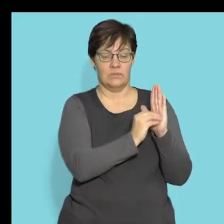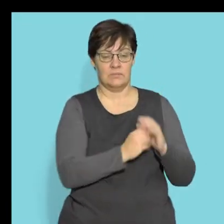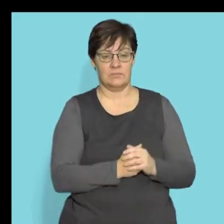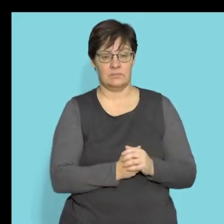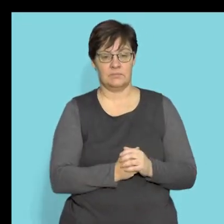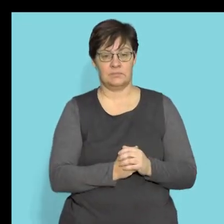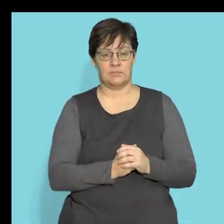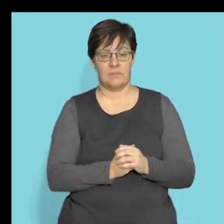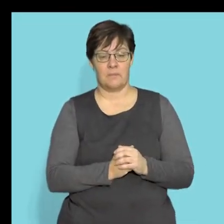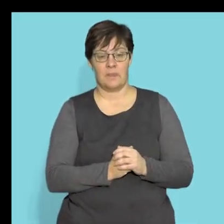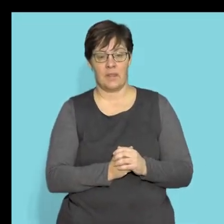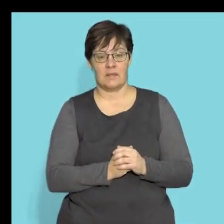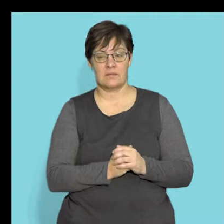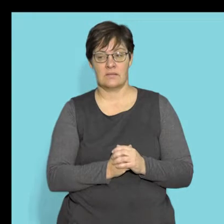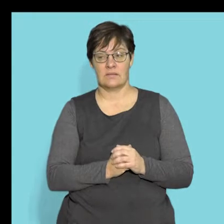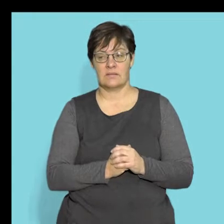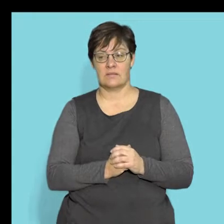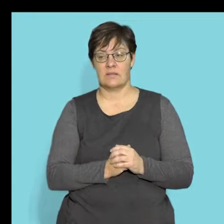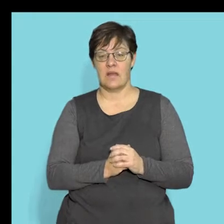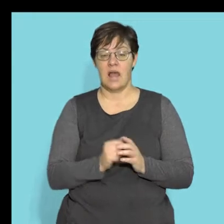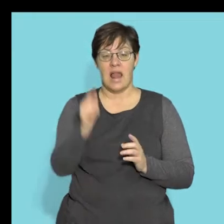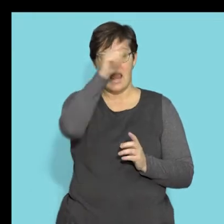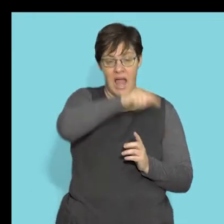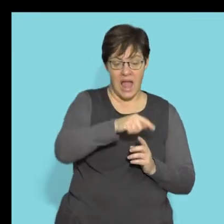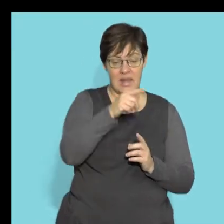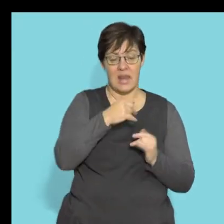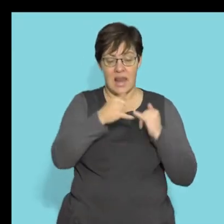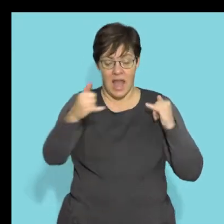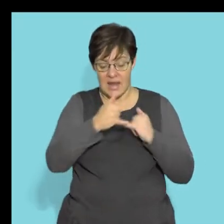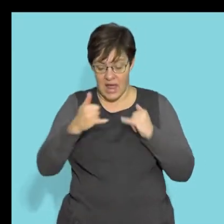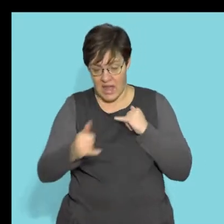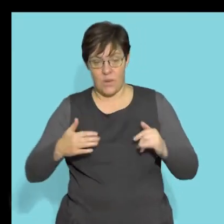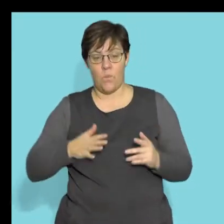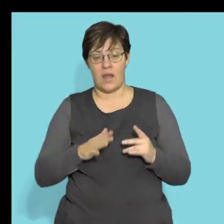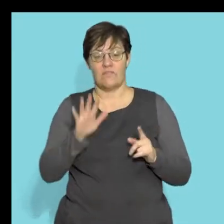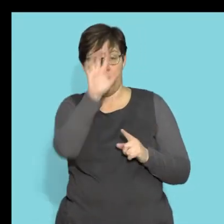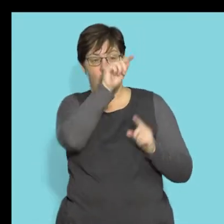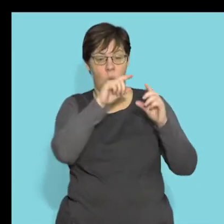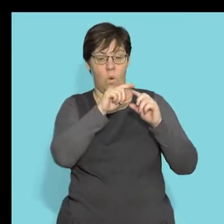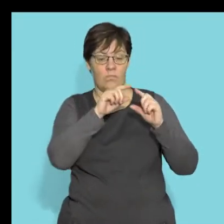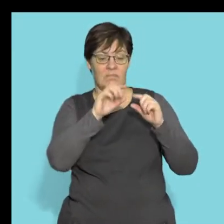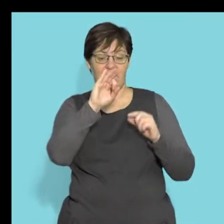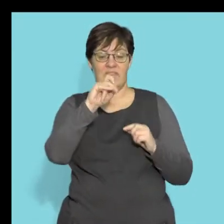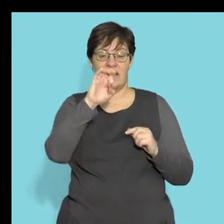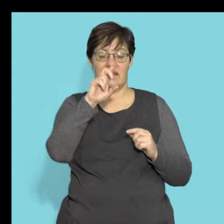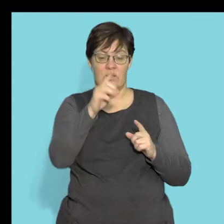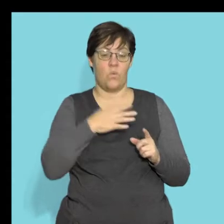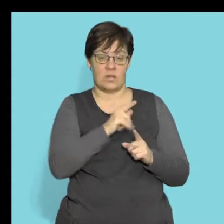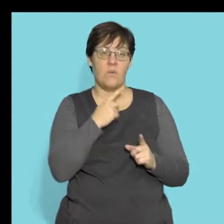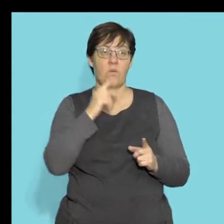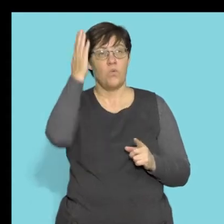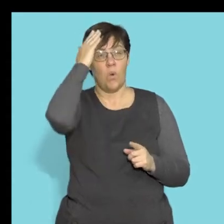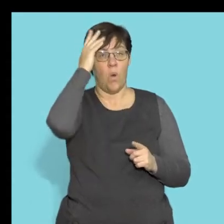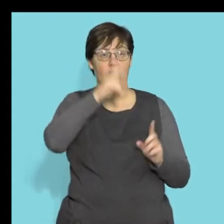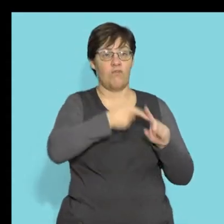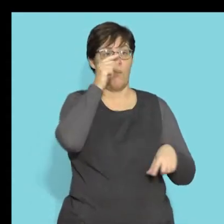put in the field line pattern that I want to show you overall. So overall, we